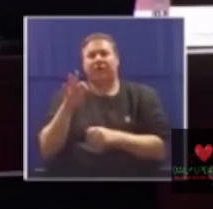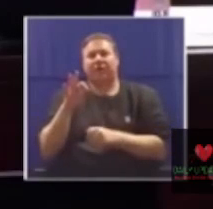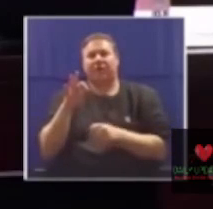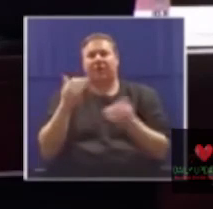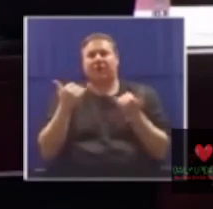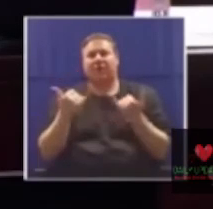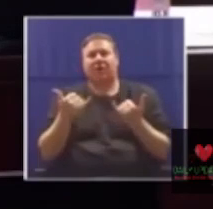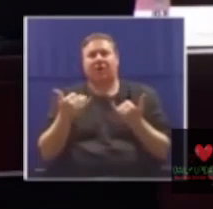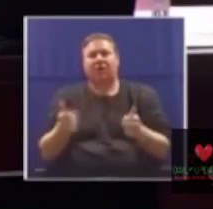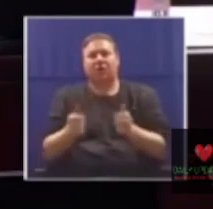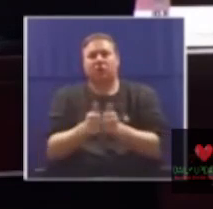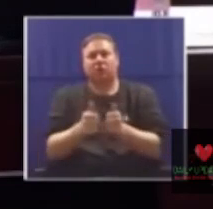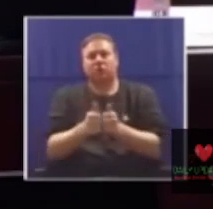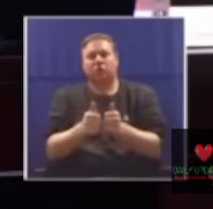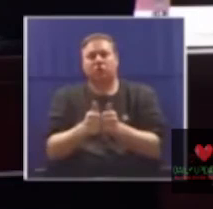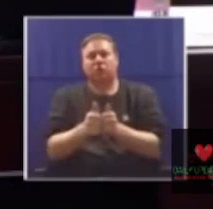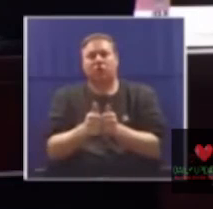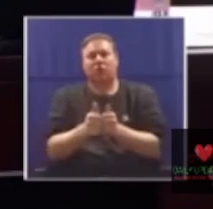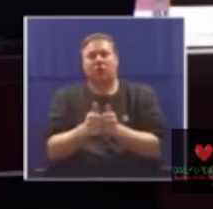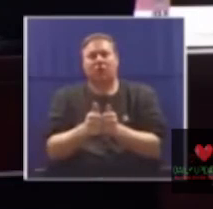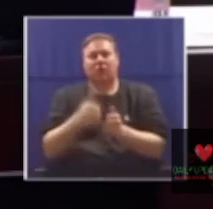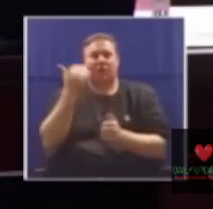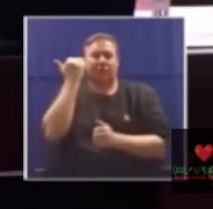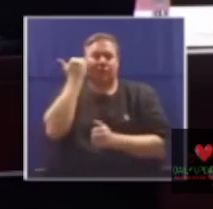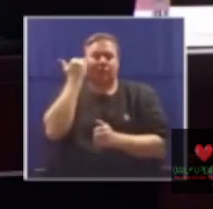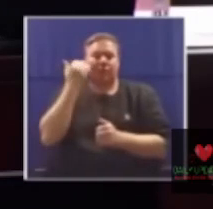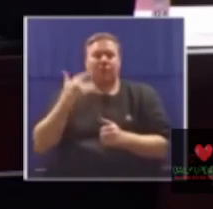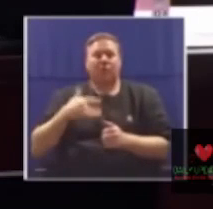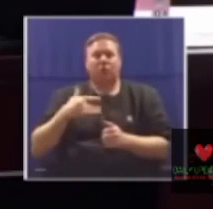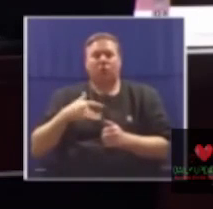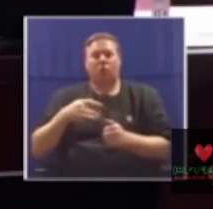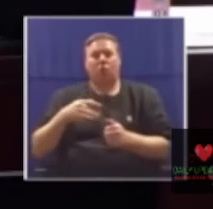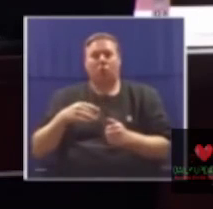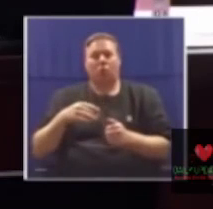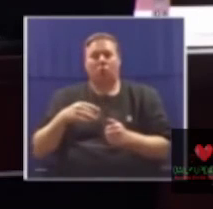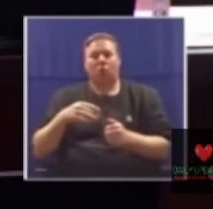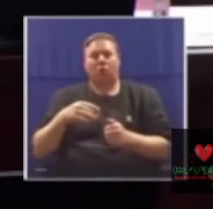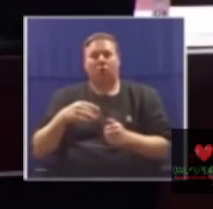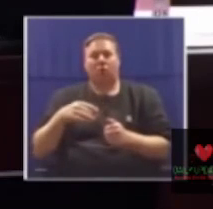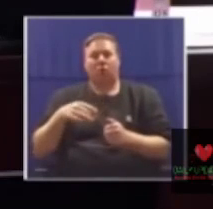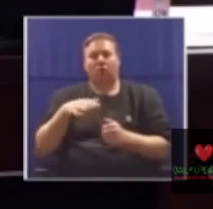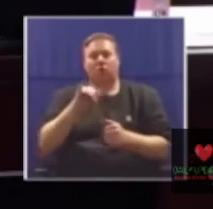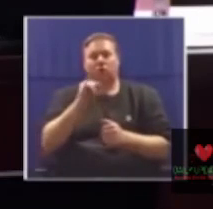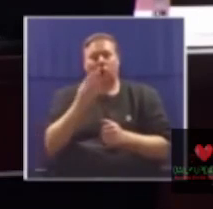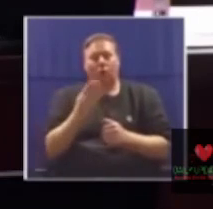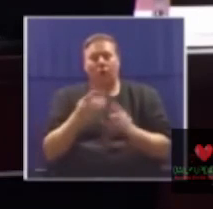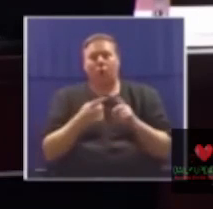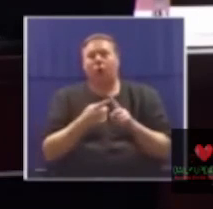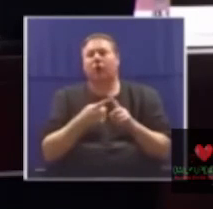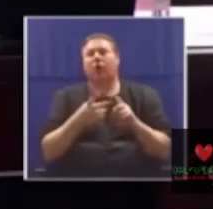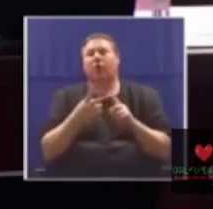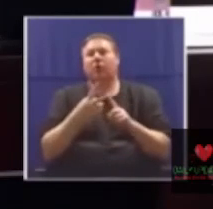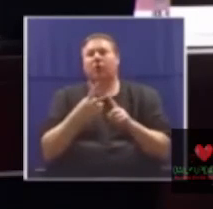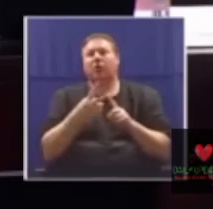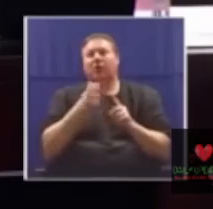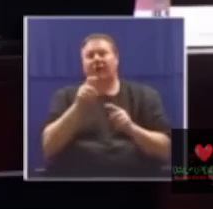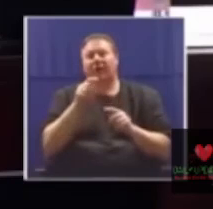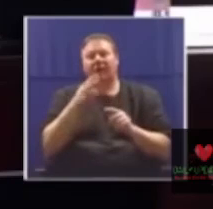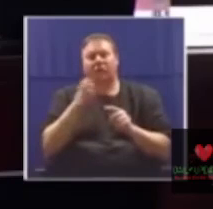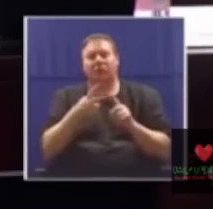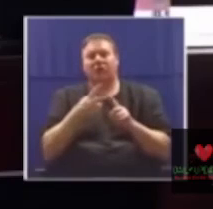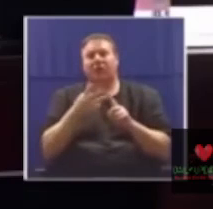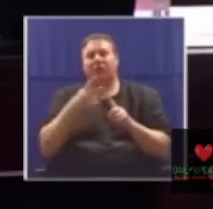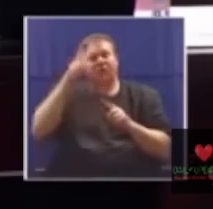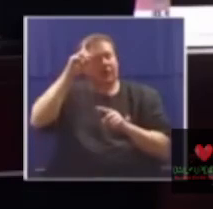now joining government in the metropolitan municipalities of Johannesburg, of eThekwini, of